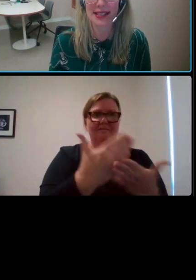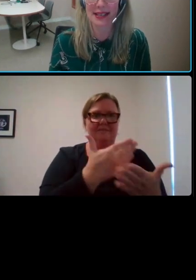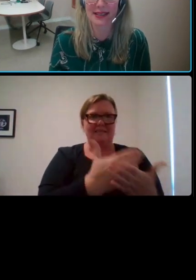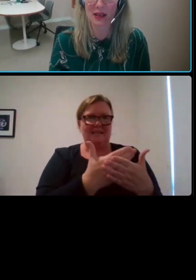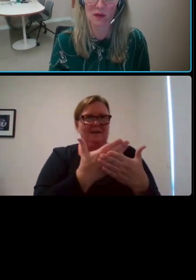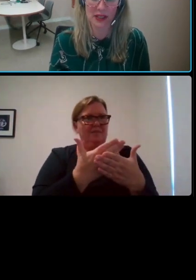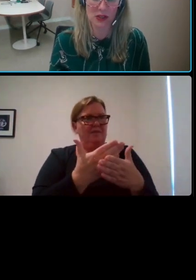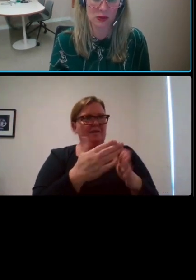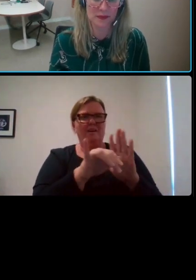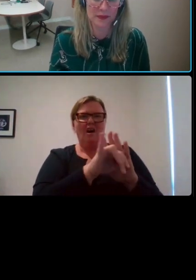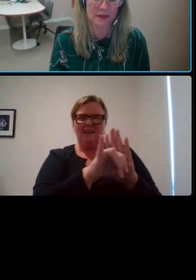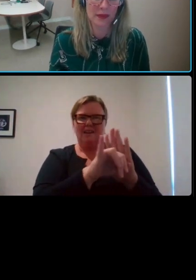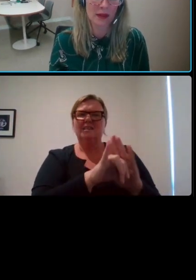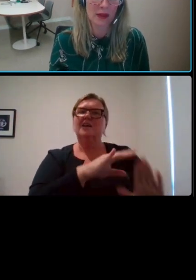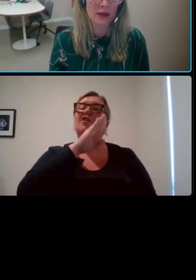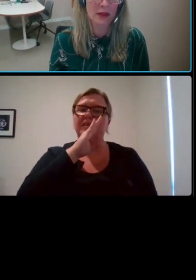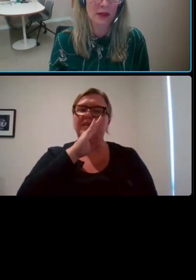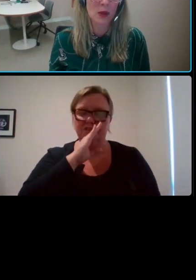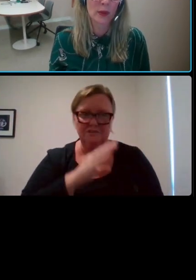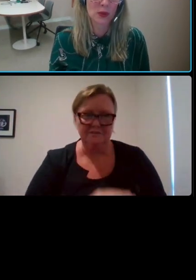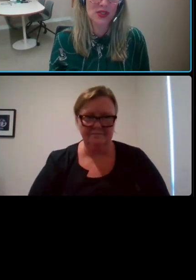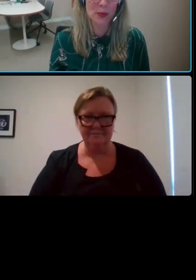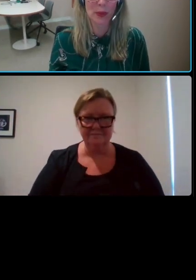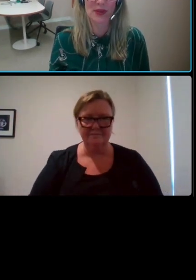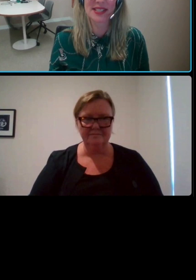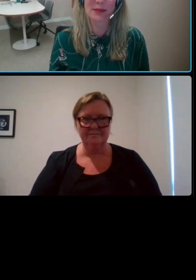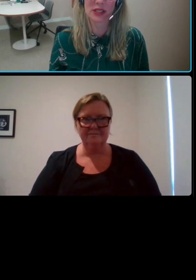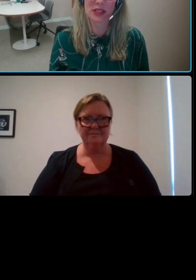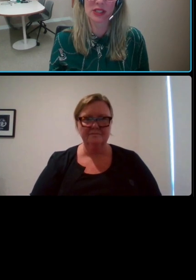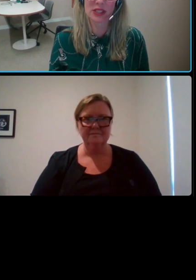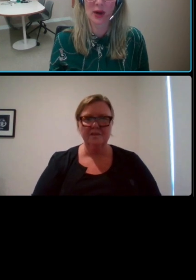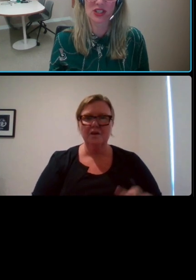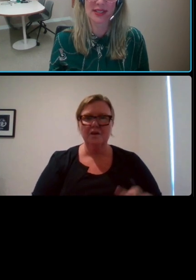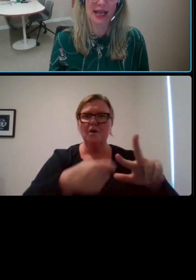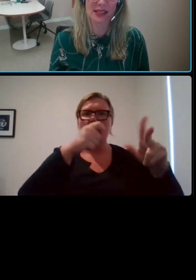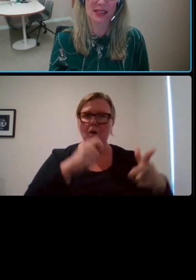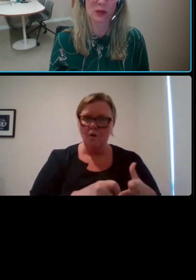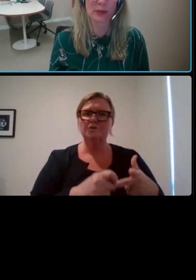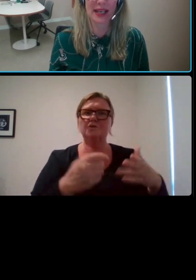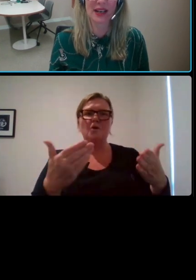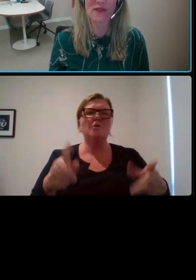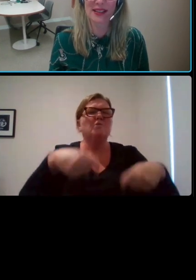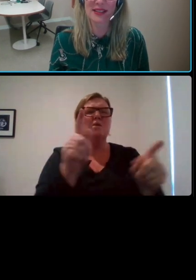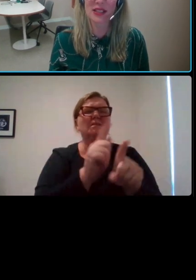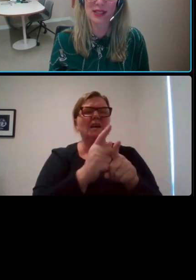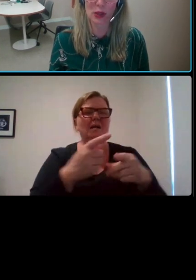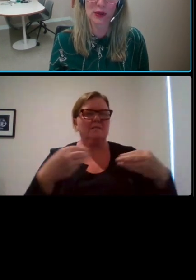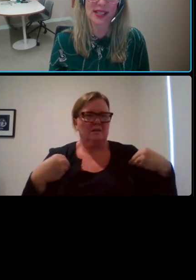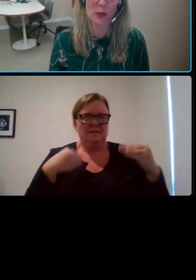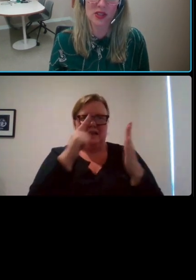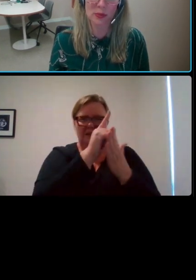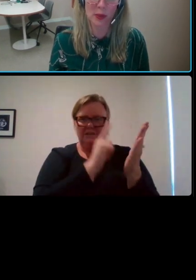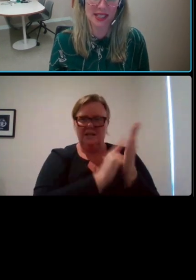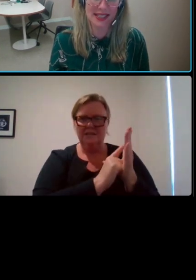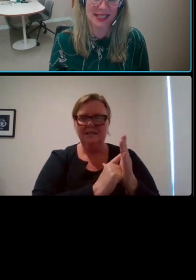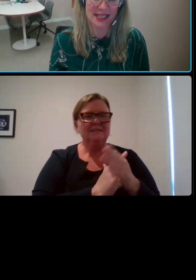discloser's identity confidential. We also propose, similar to the Corporations Act, that it would be an offence to